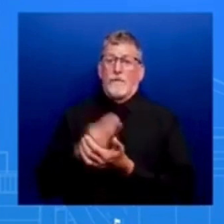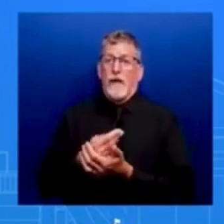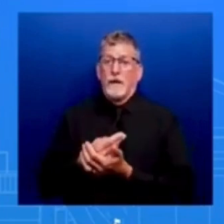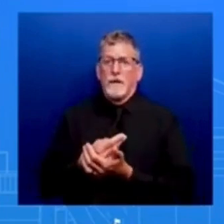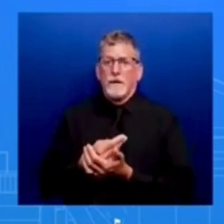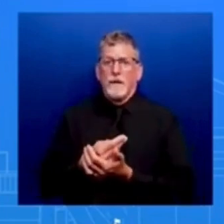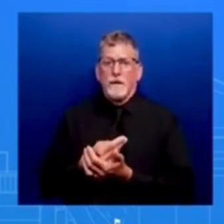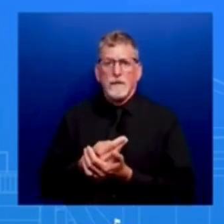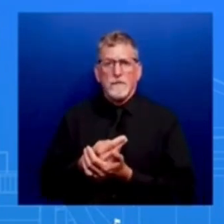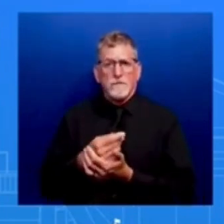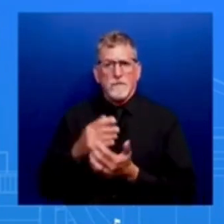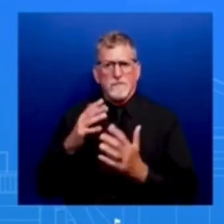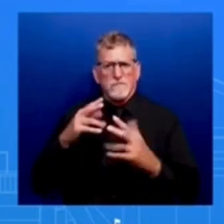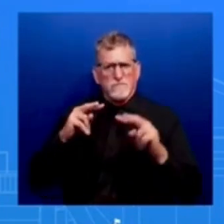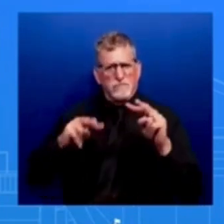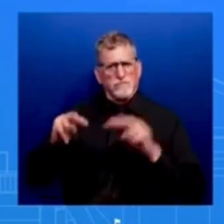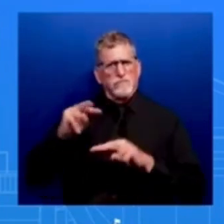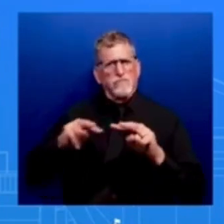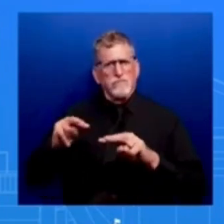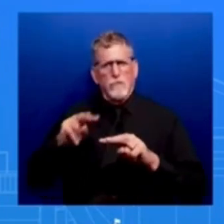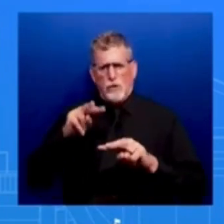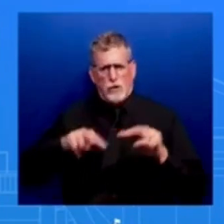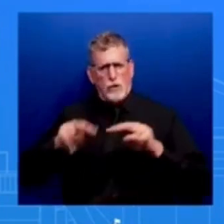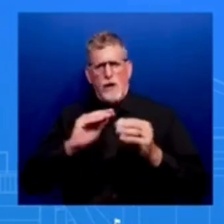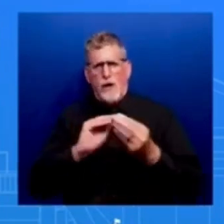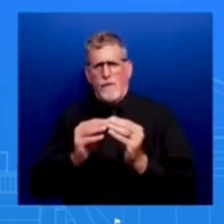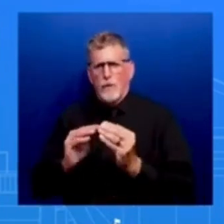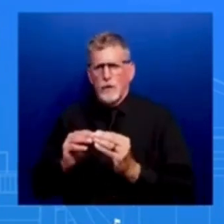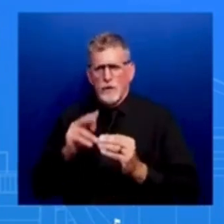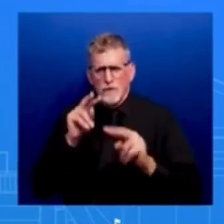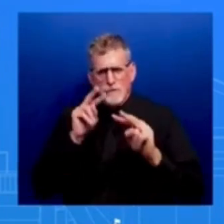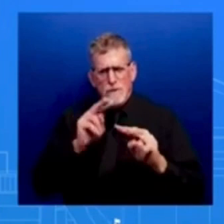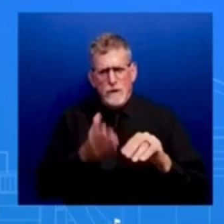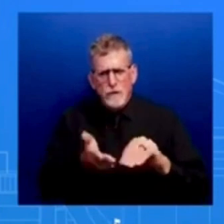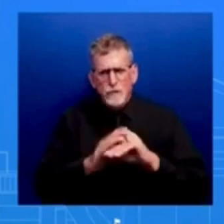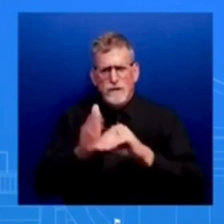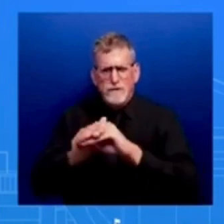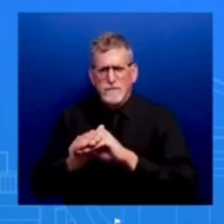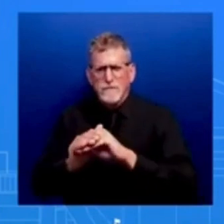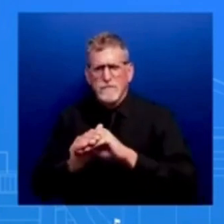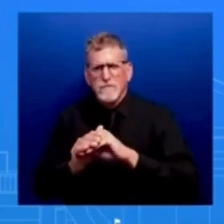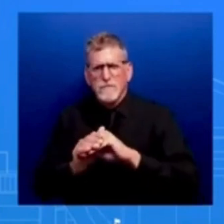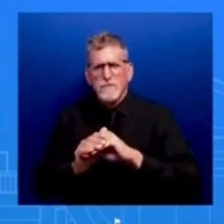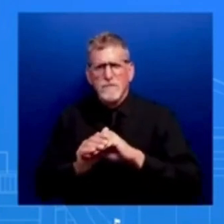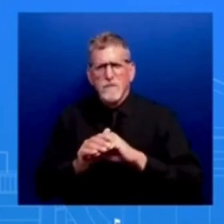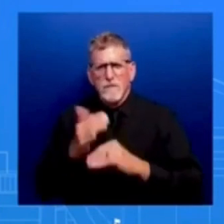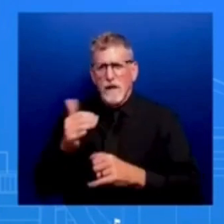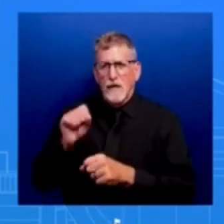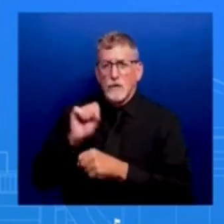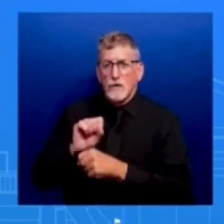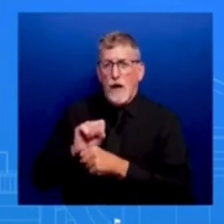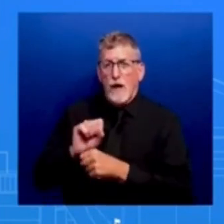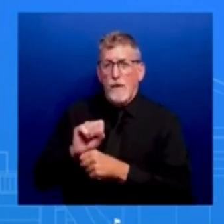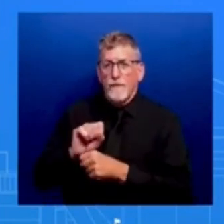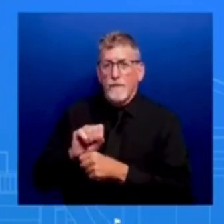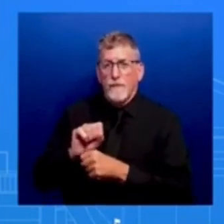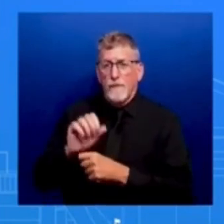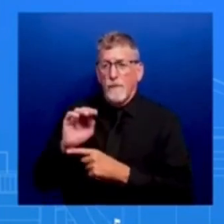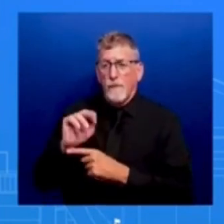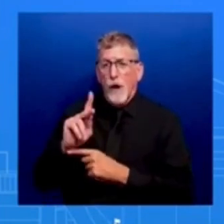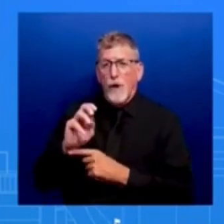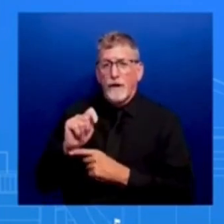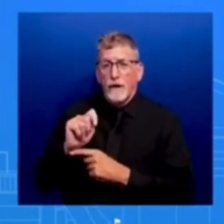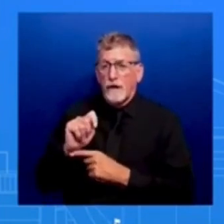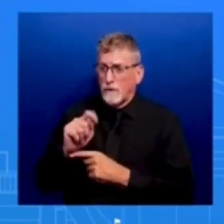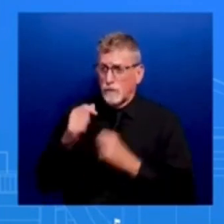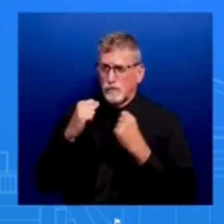And so, there's a strong job market that exists. The inflation, as you know, has been easing for